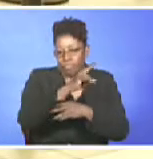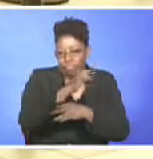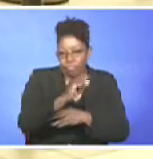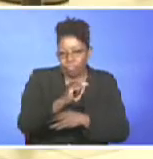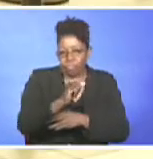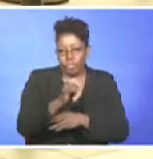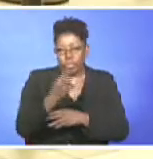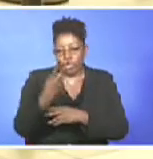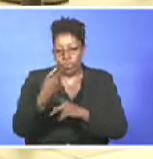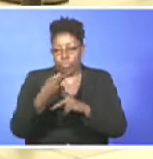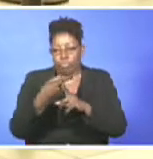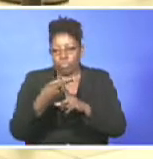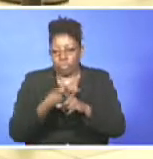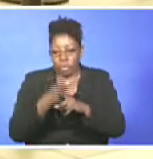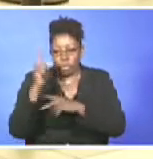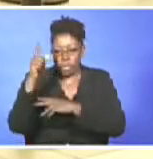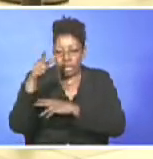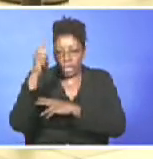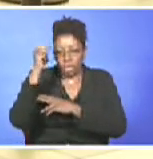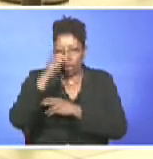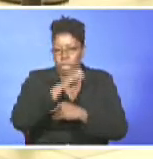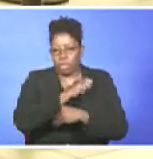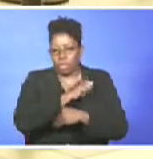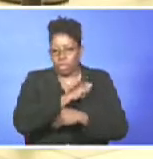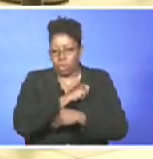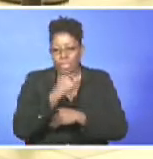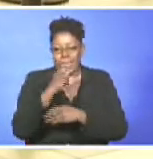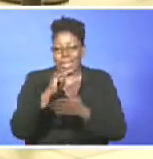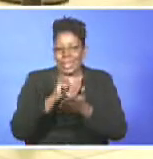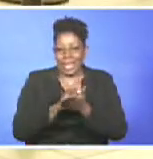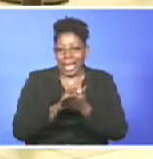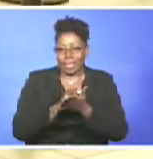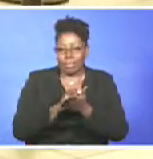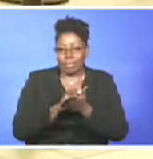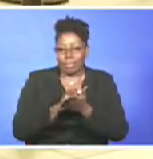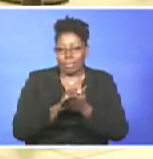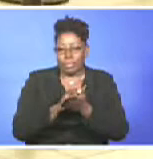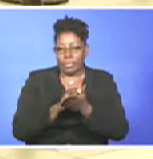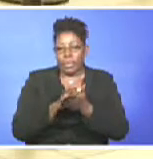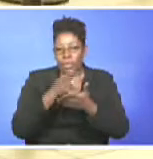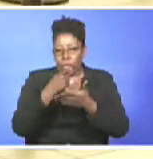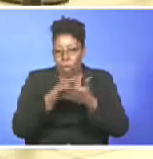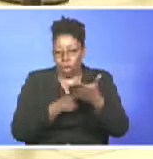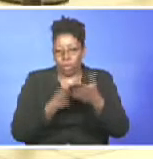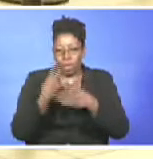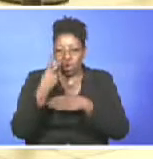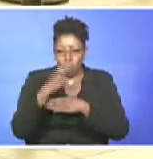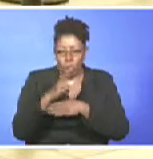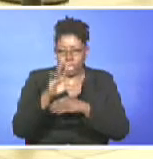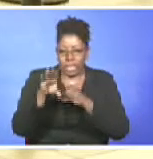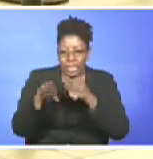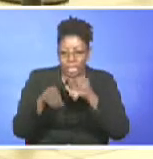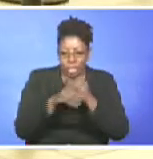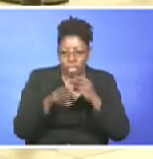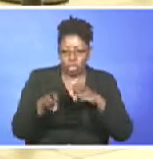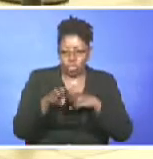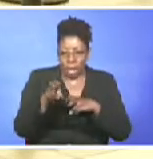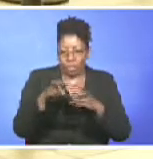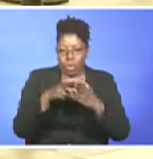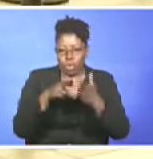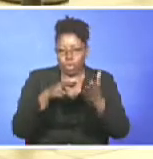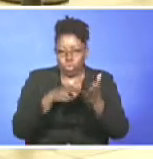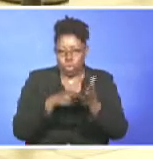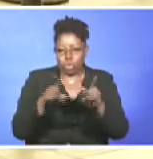nearly 2 months later, Chairman Tommy Turnquest told us, while the prices will continue to be monitored, additional COVID-19 travel